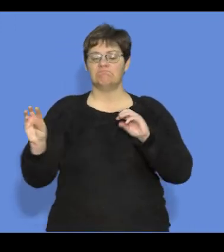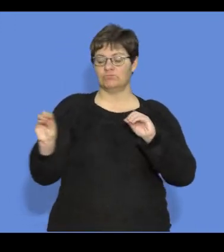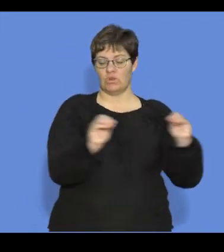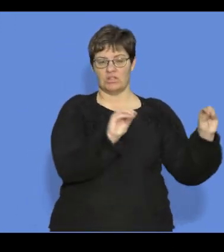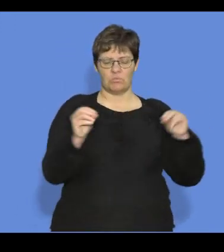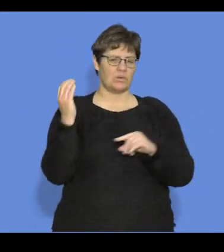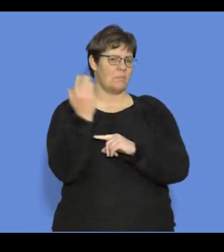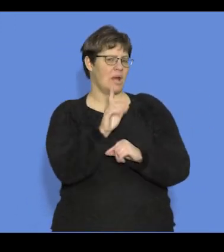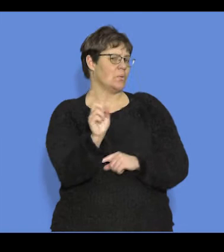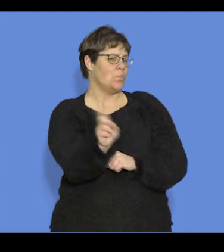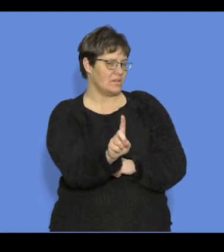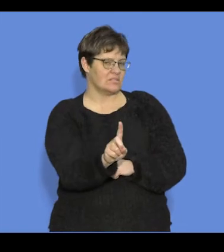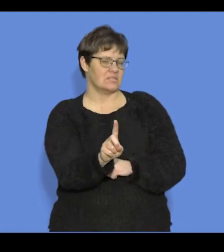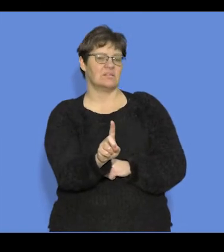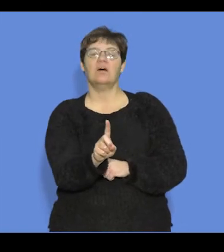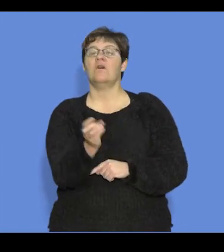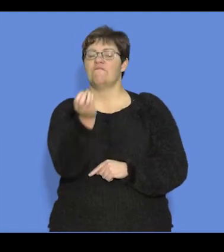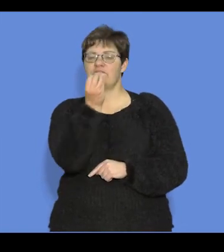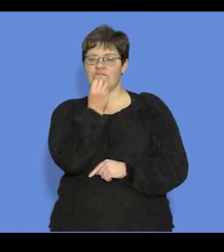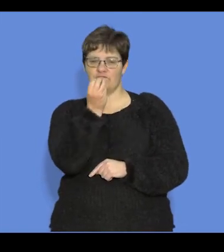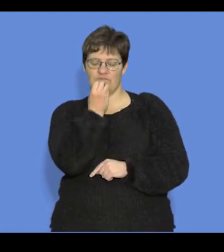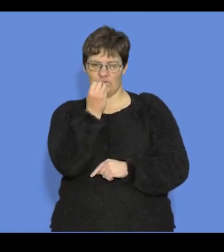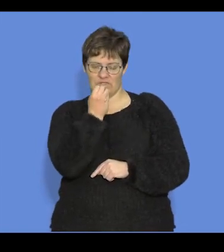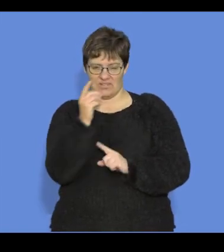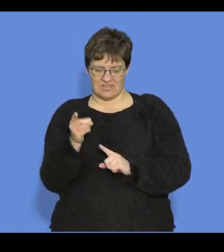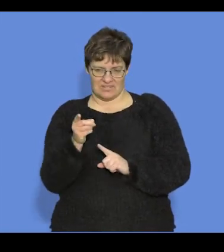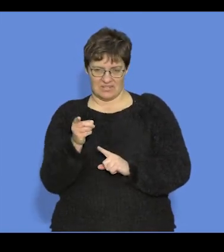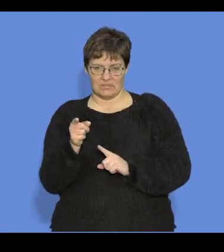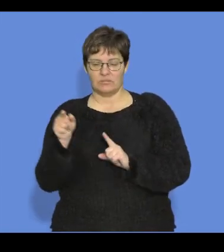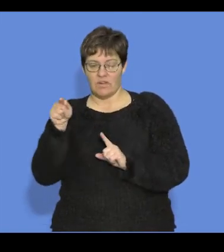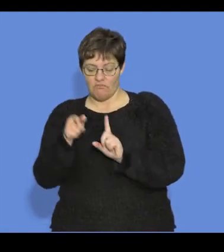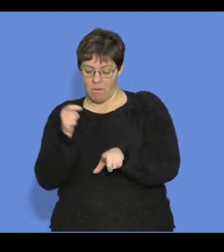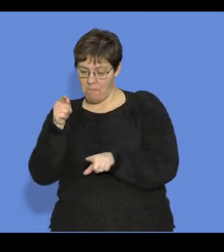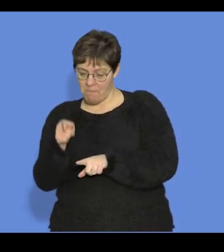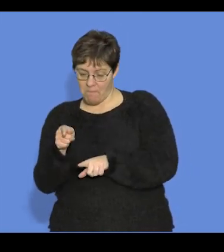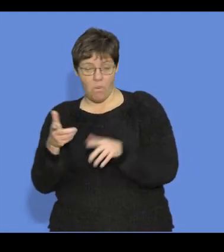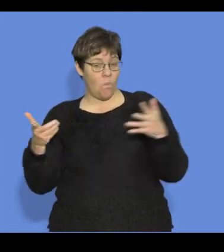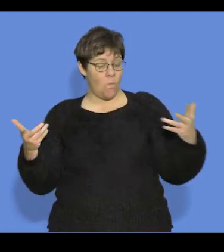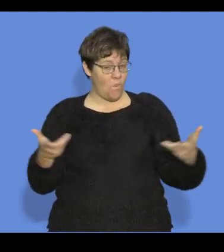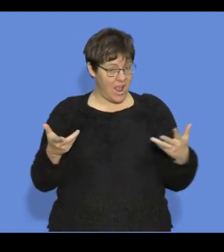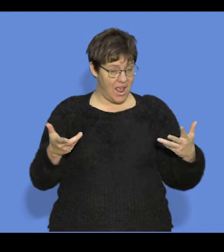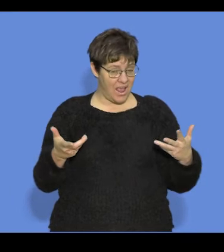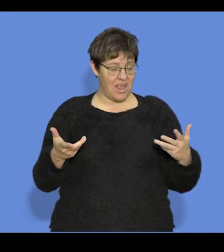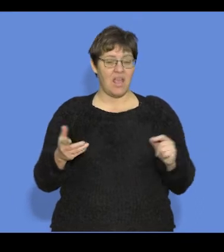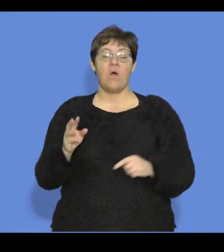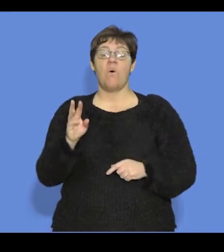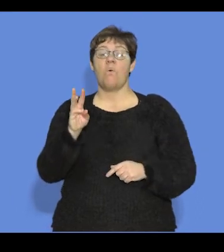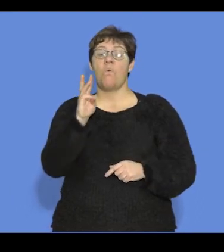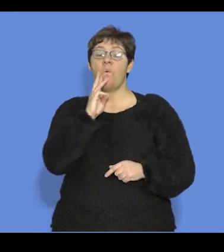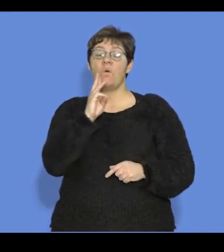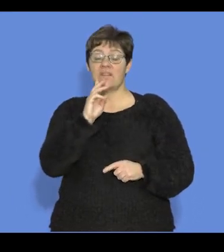plant is the translocation of food. We know that water goes up to the